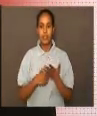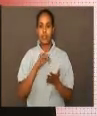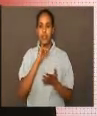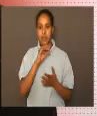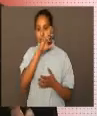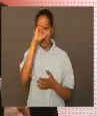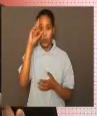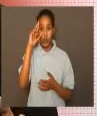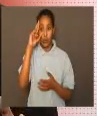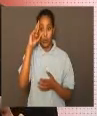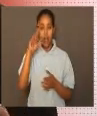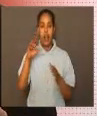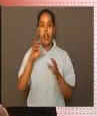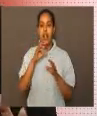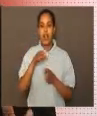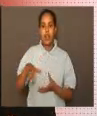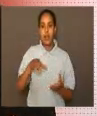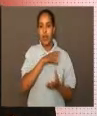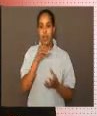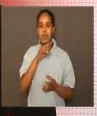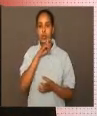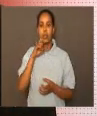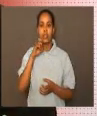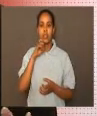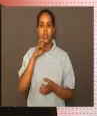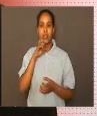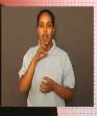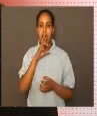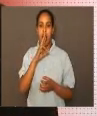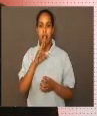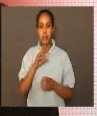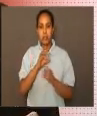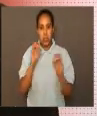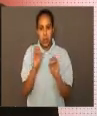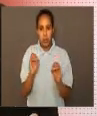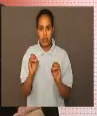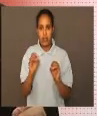is because liquids and solids are almost